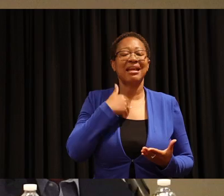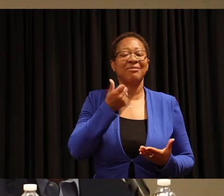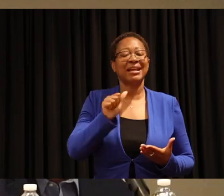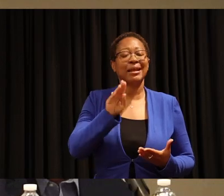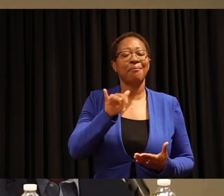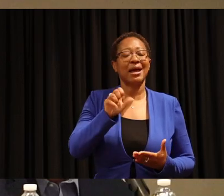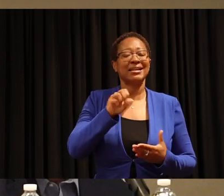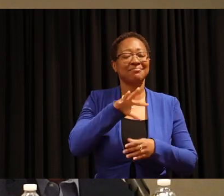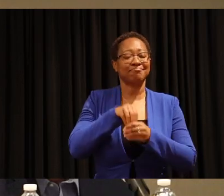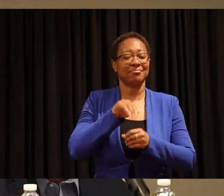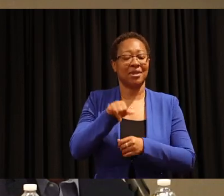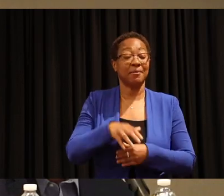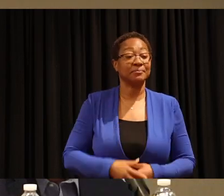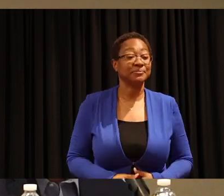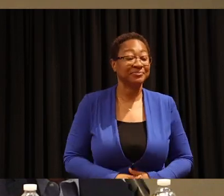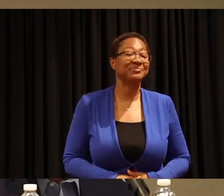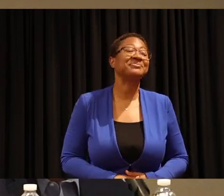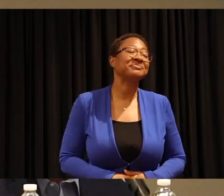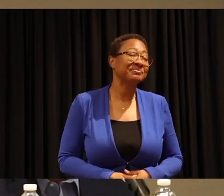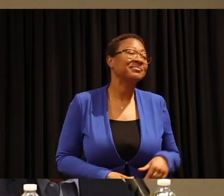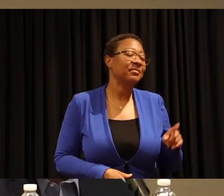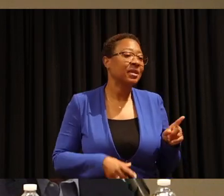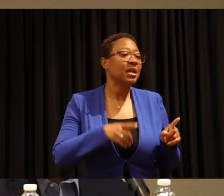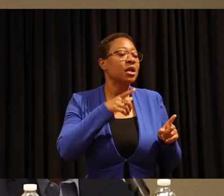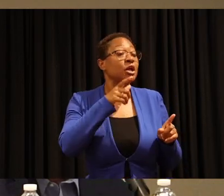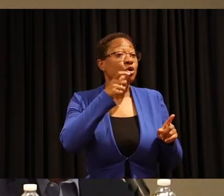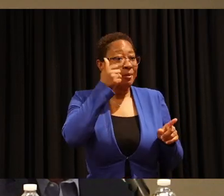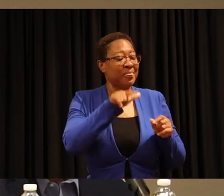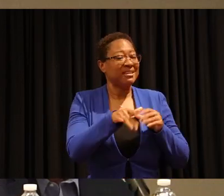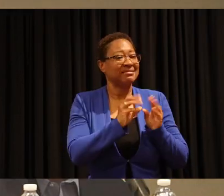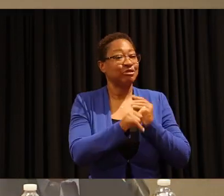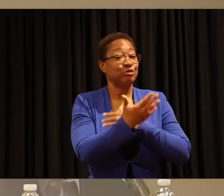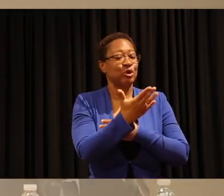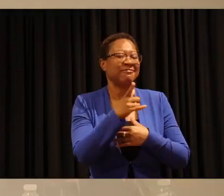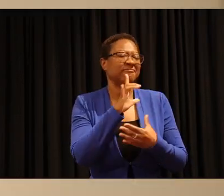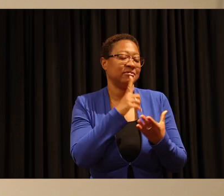Well, they kind of talked about that in a session this morning